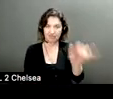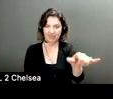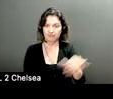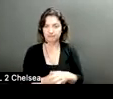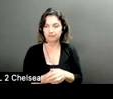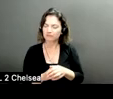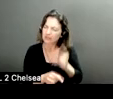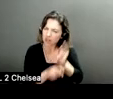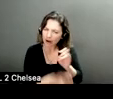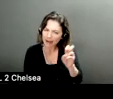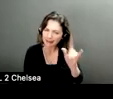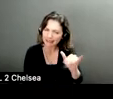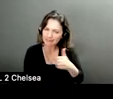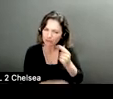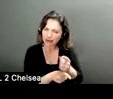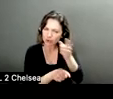I don't want to put you on the spot.